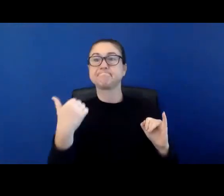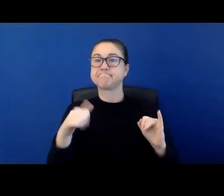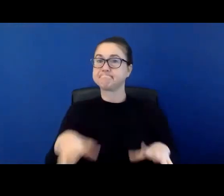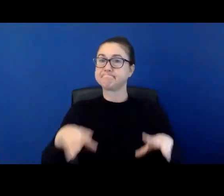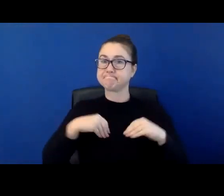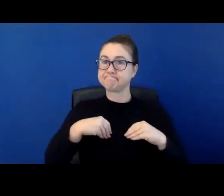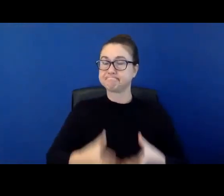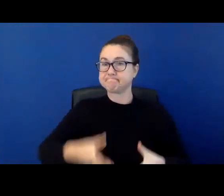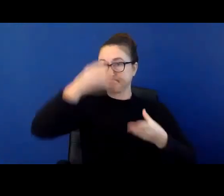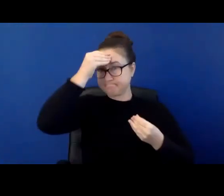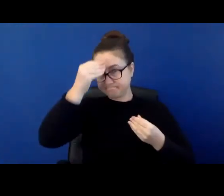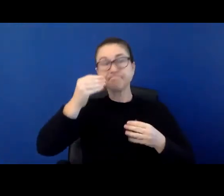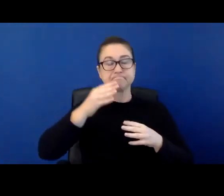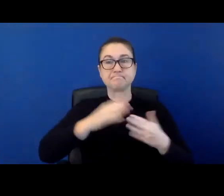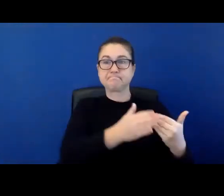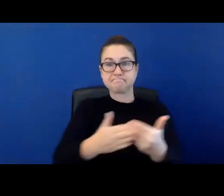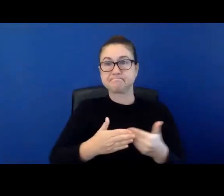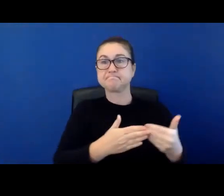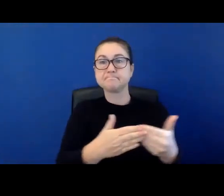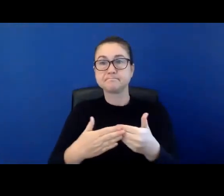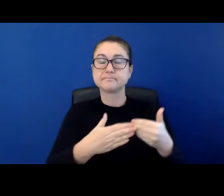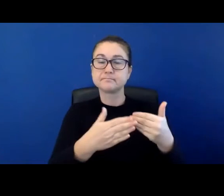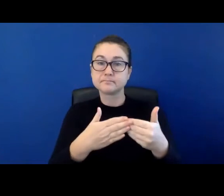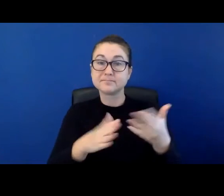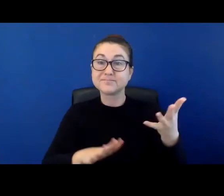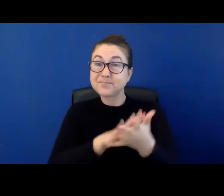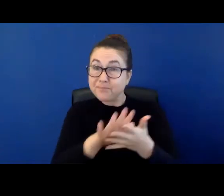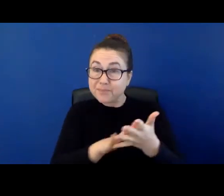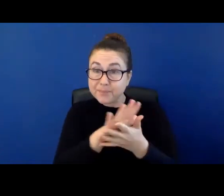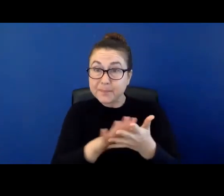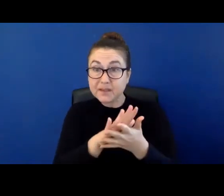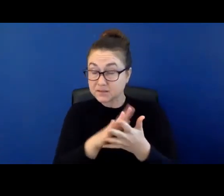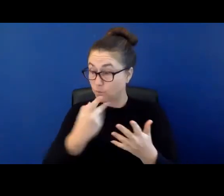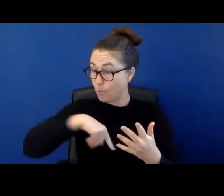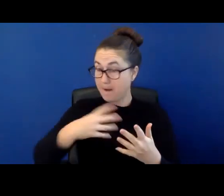And that in turn means we have to make sure that whenever